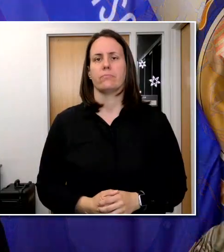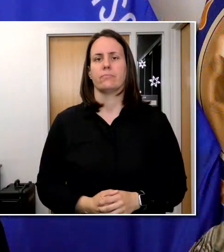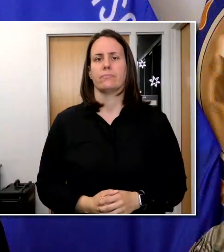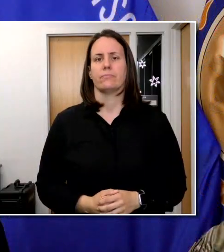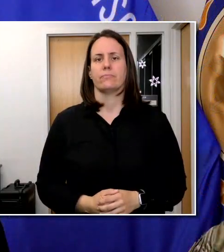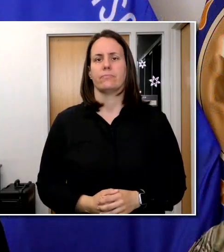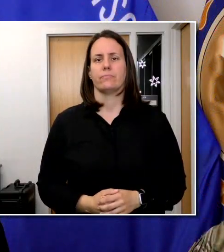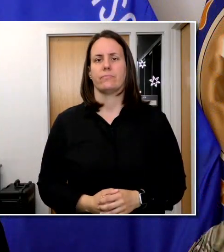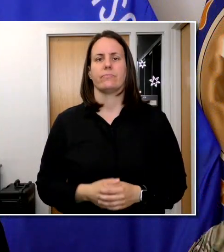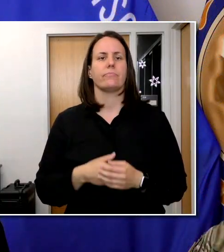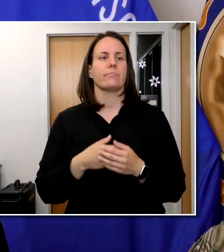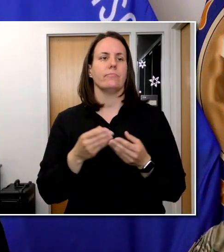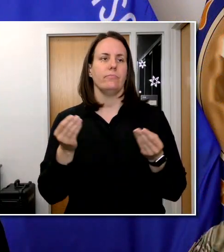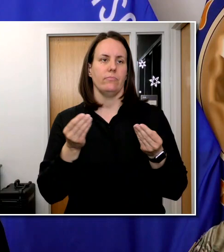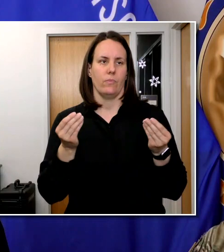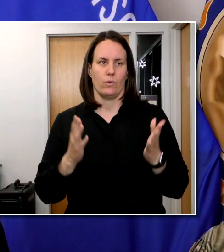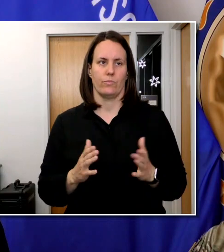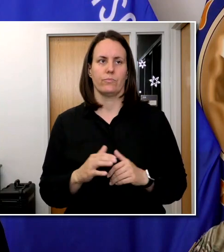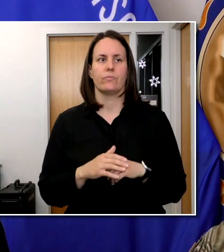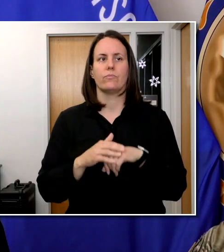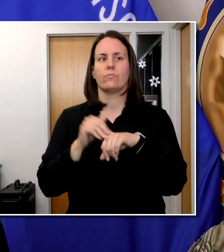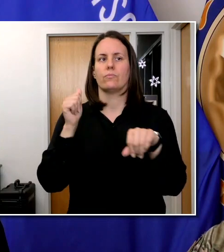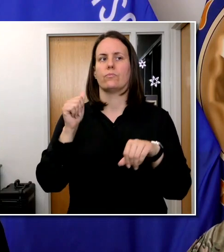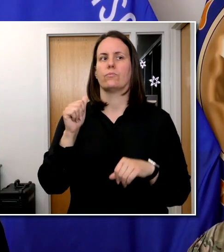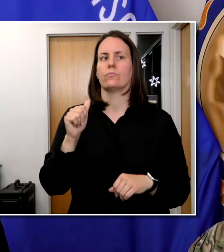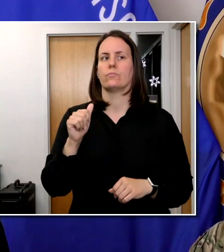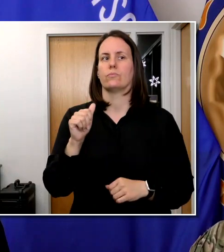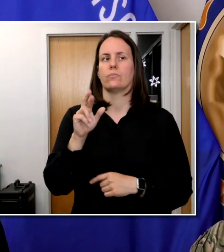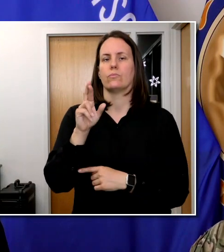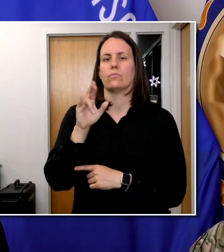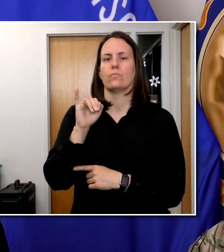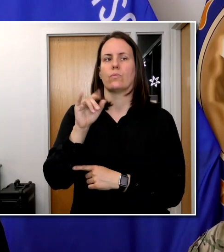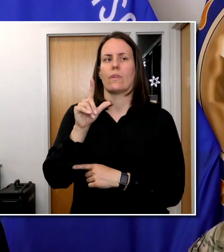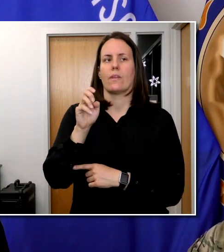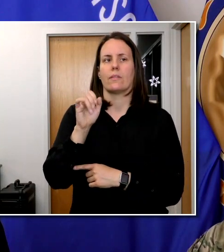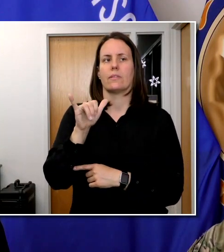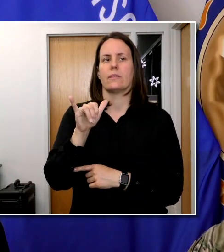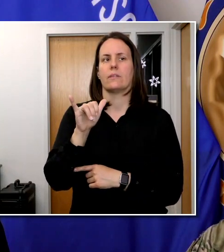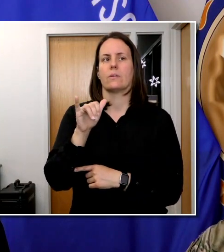Thank you. We'll next go to Riley Vetterkind with the Wisconsin State Journal.